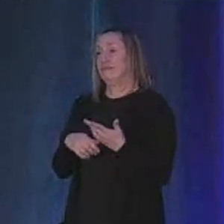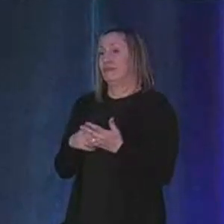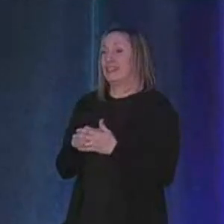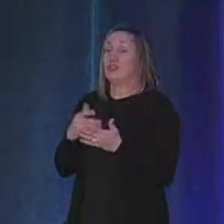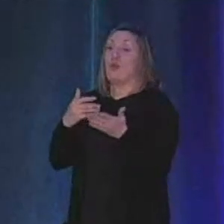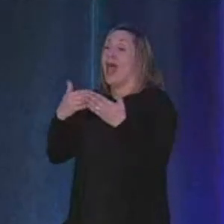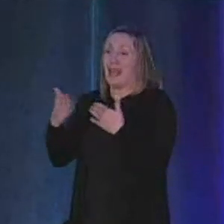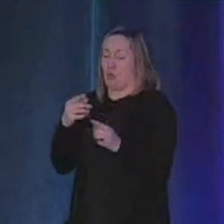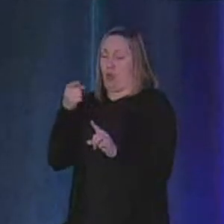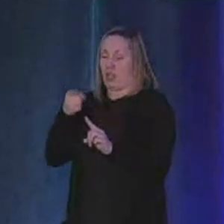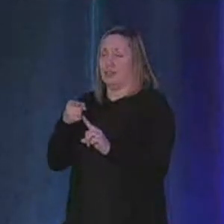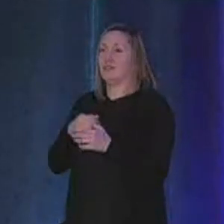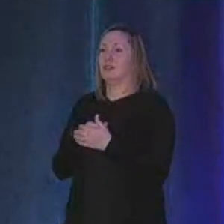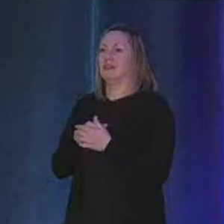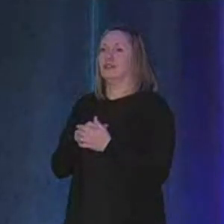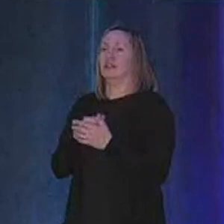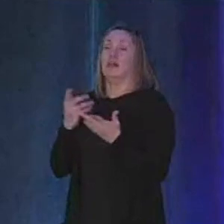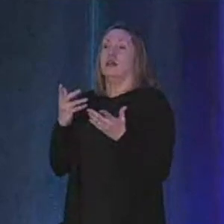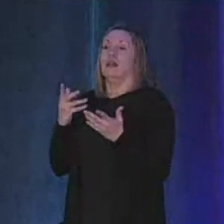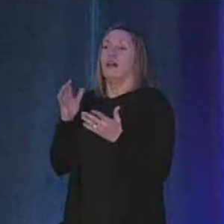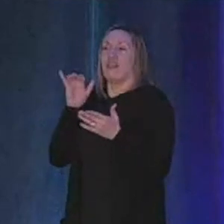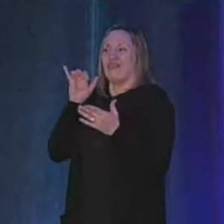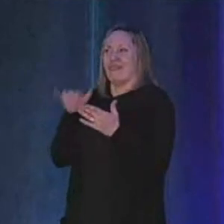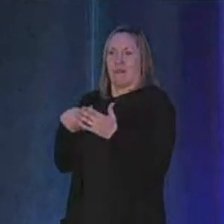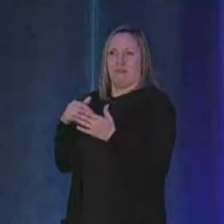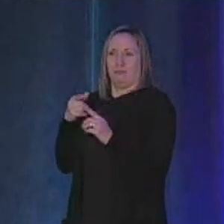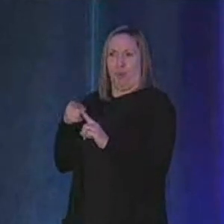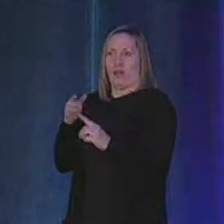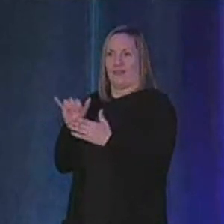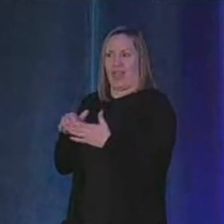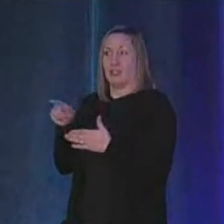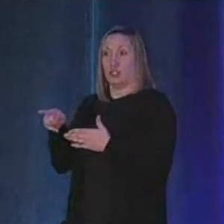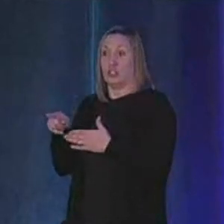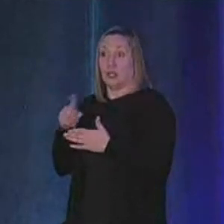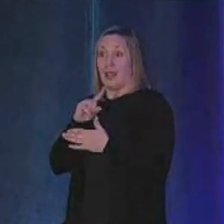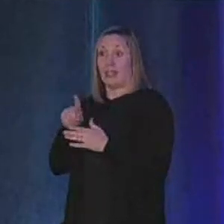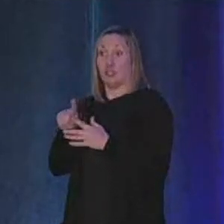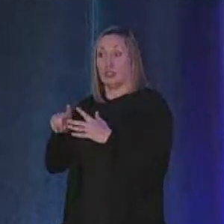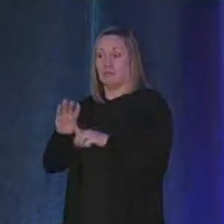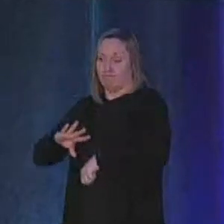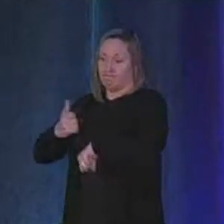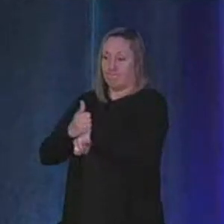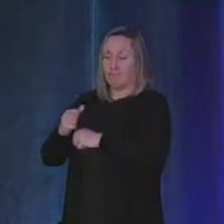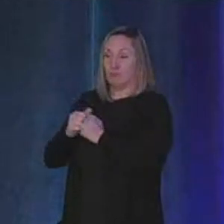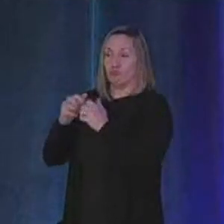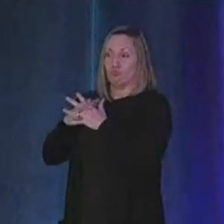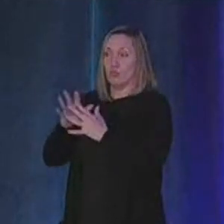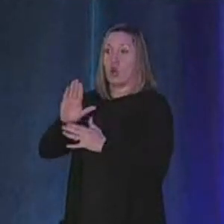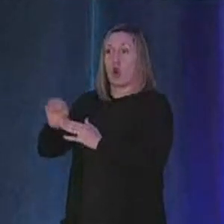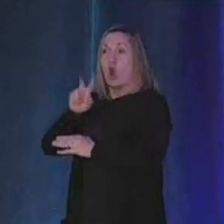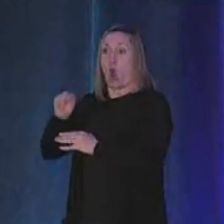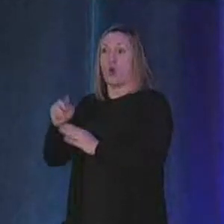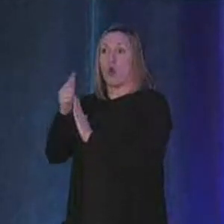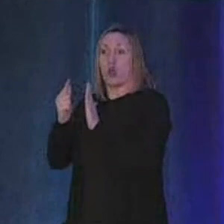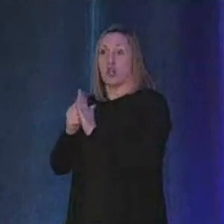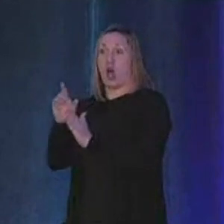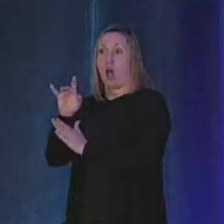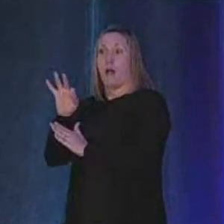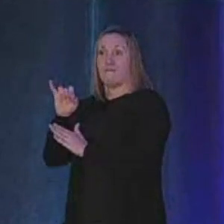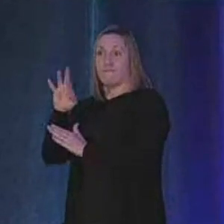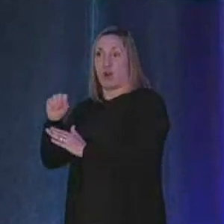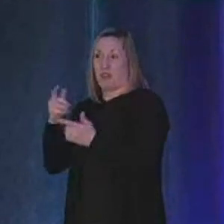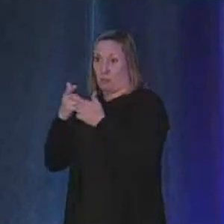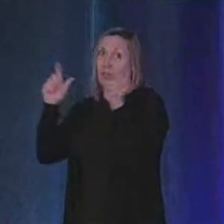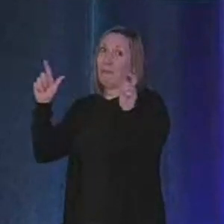So anyways, the punchline of that is that she actually started her own law firm, and it's one of the biggest employment law firms in the state.